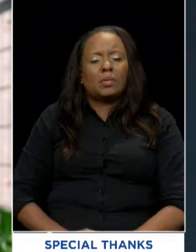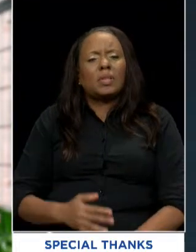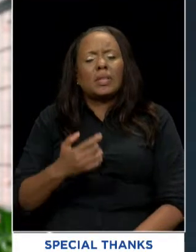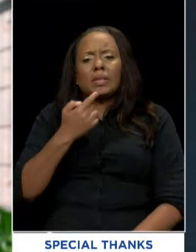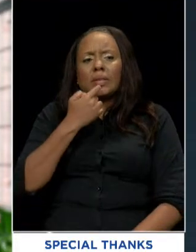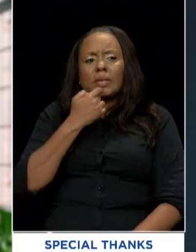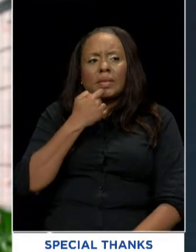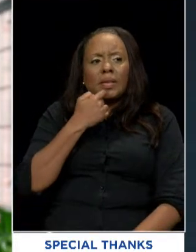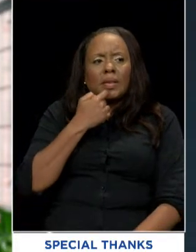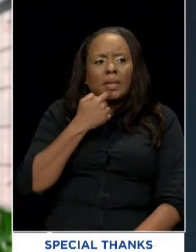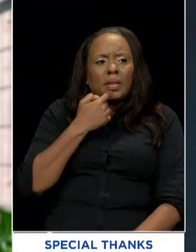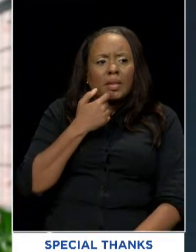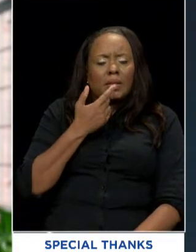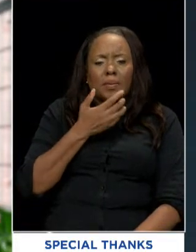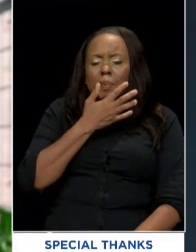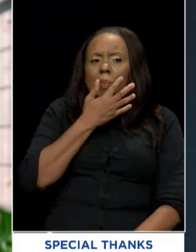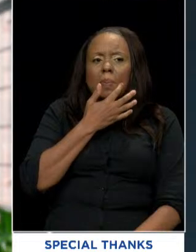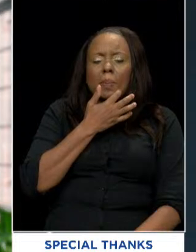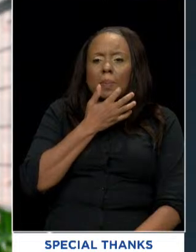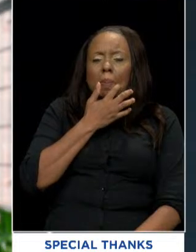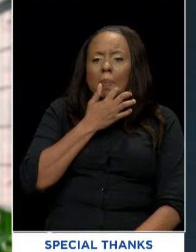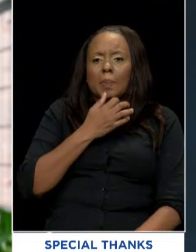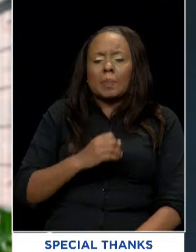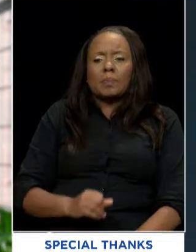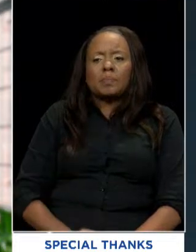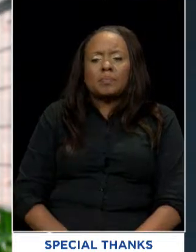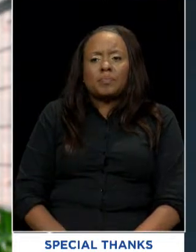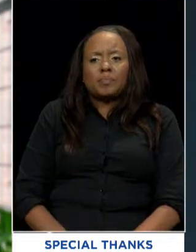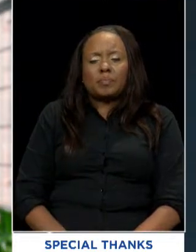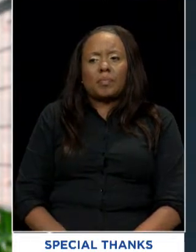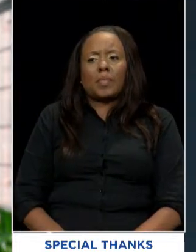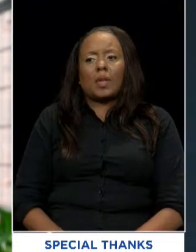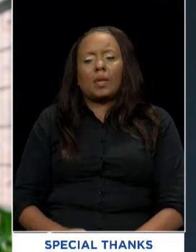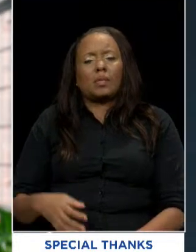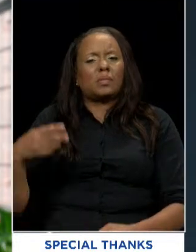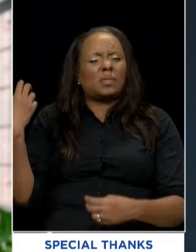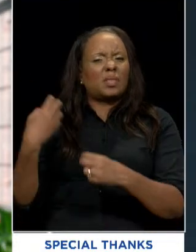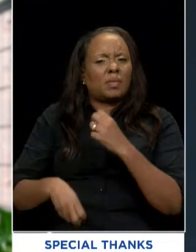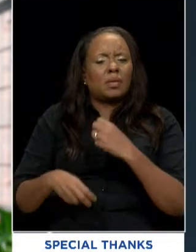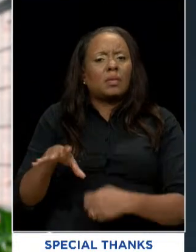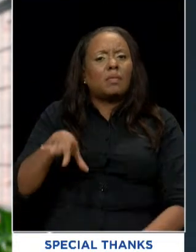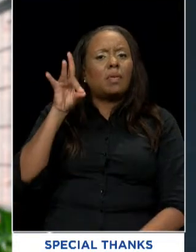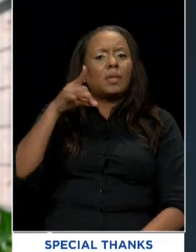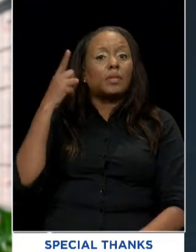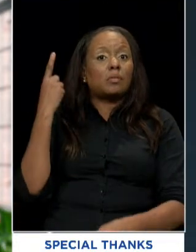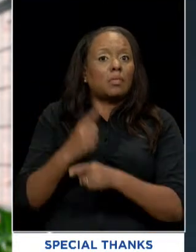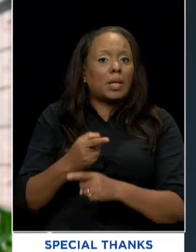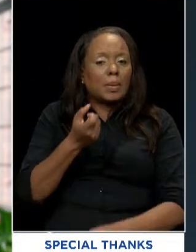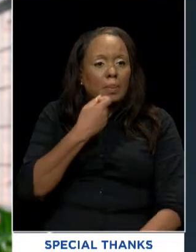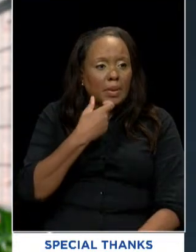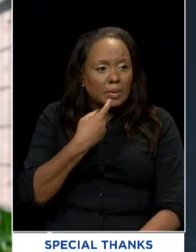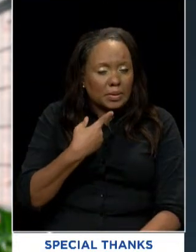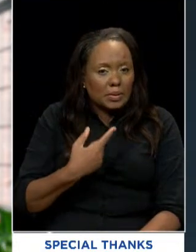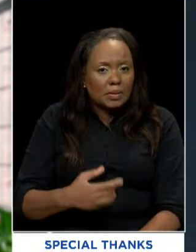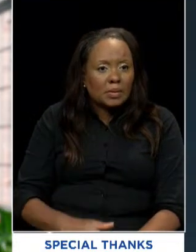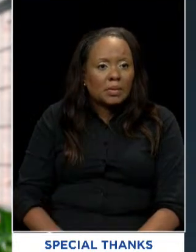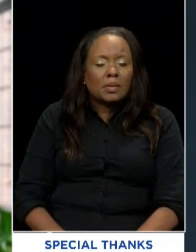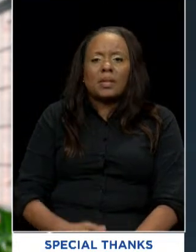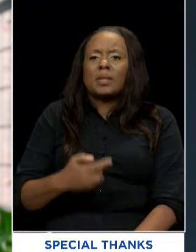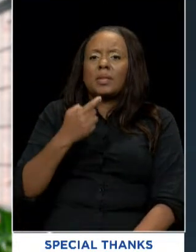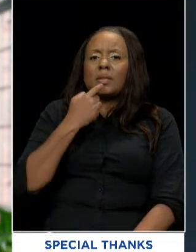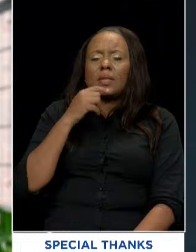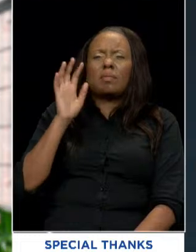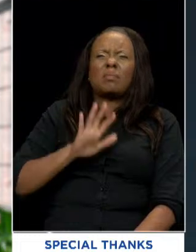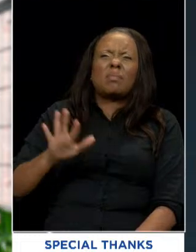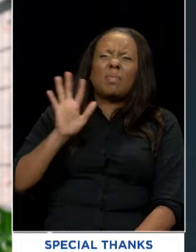difficulty in finding the right medication. I was a little astounded when he said that for almost